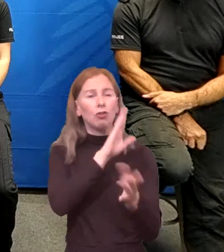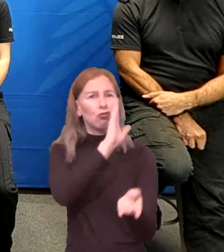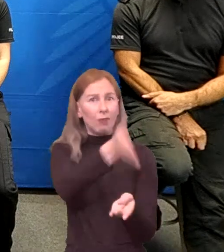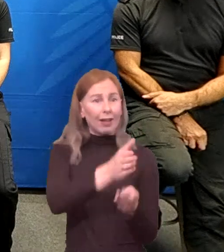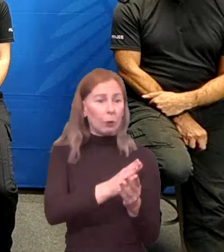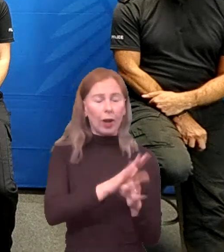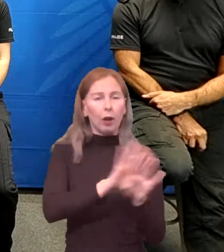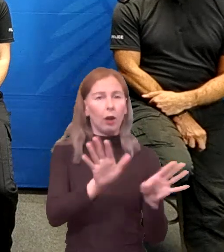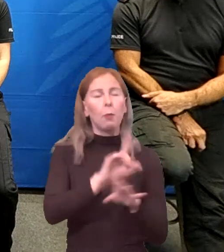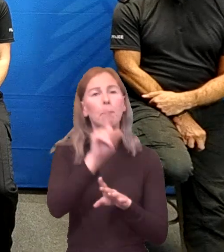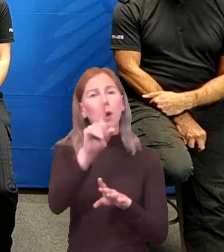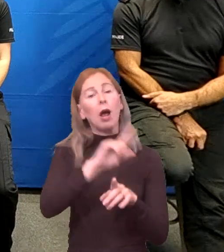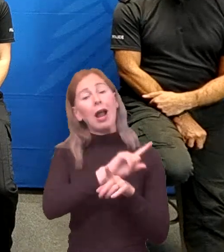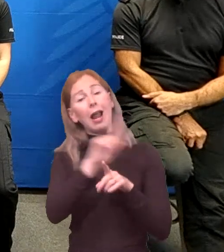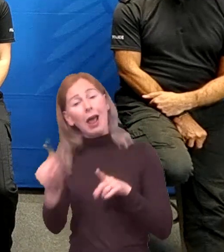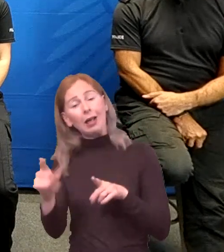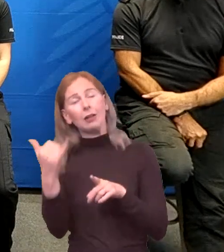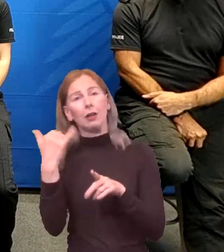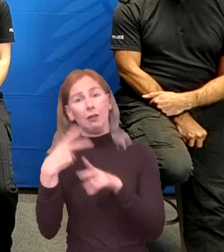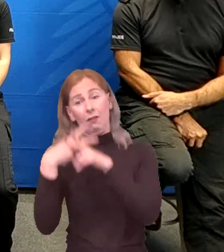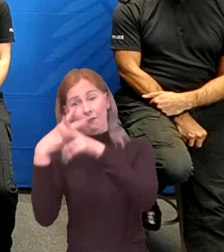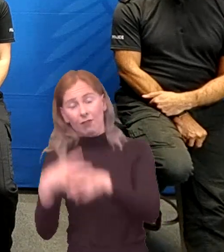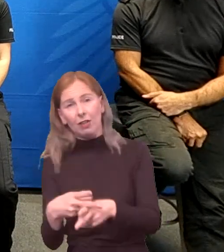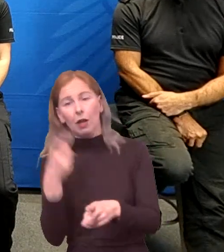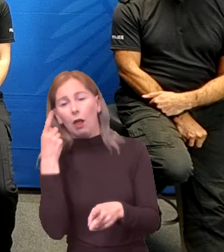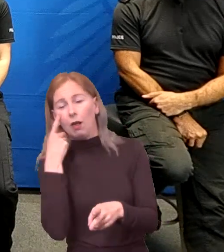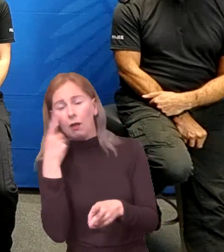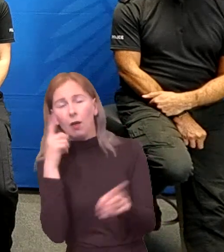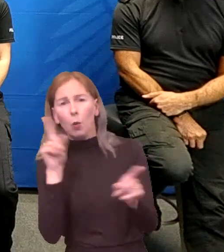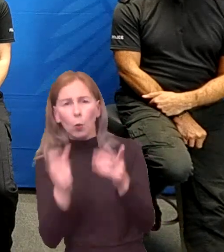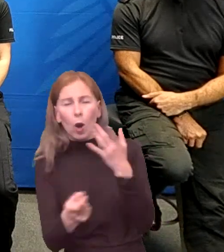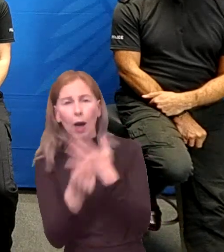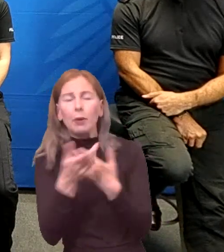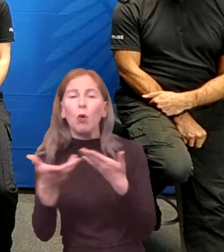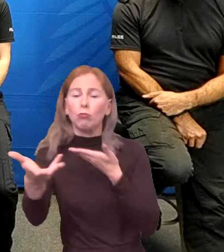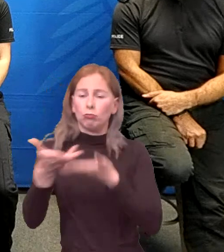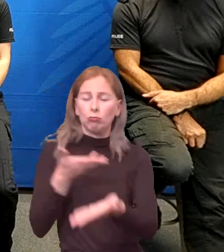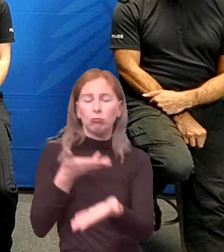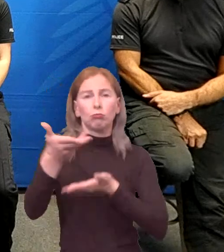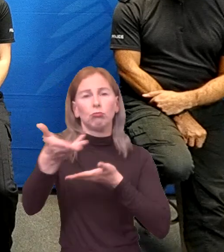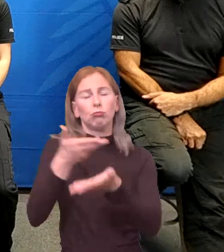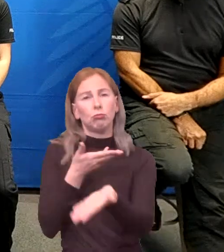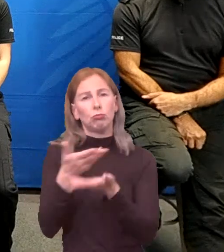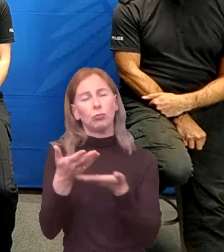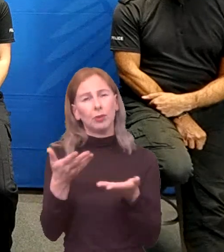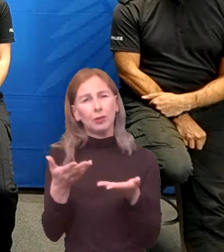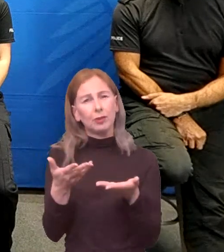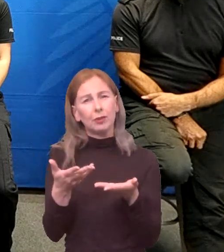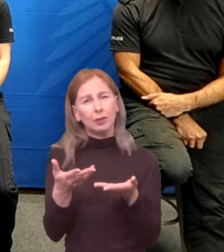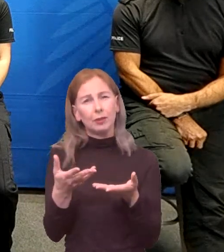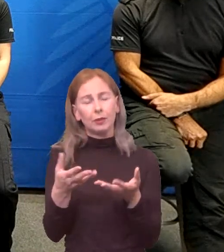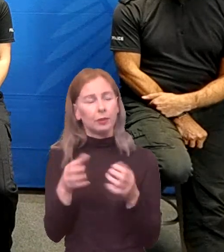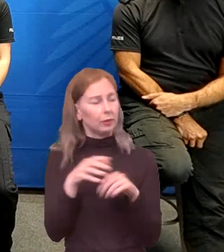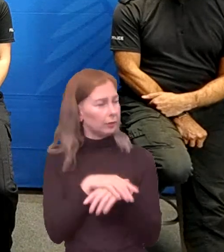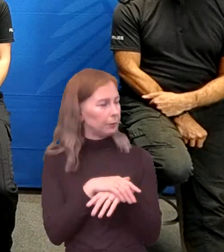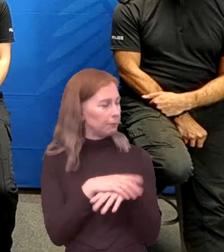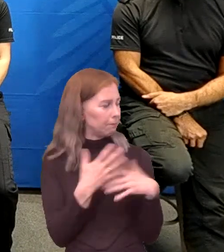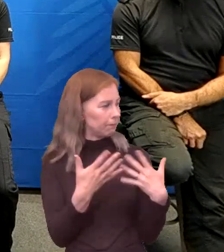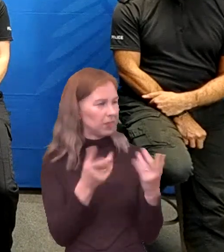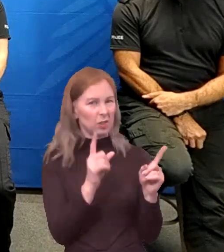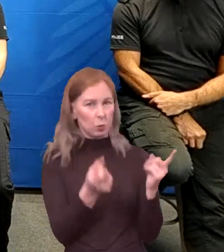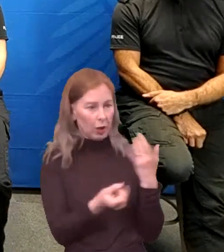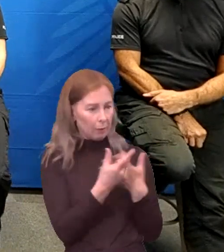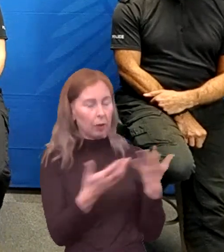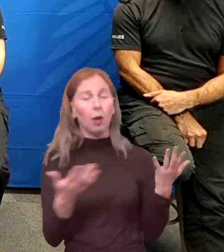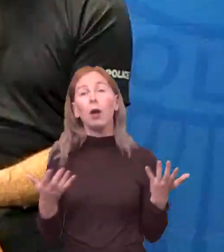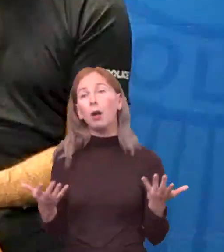have rural PCSOs who would definitely attend later on to conduct a follow-up visit and speak to you in more detail. And